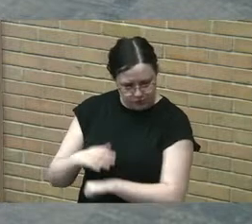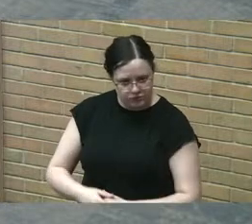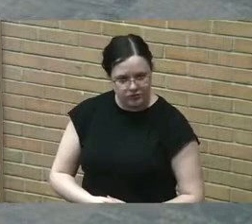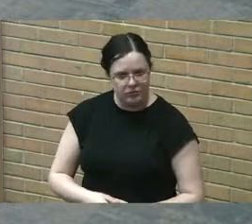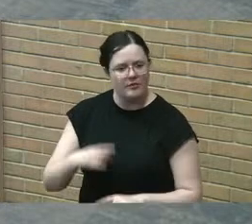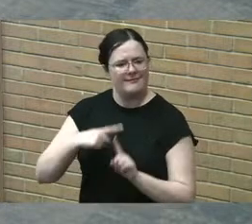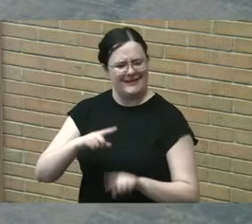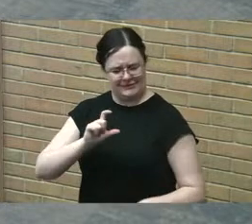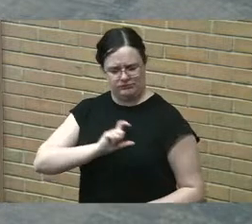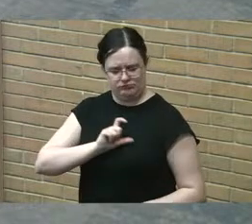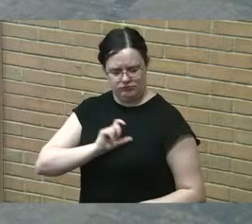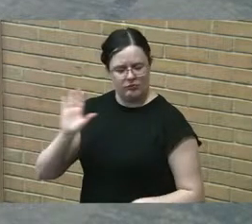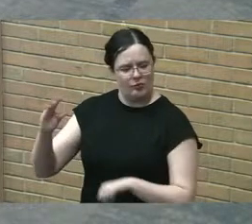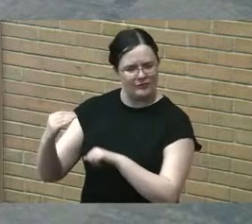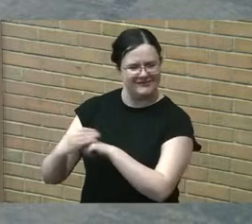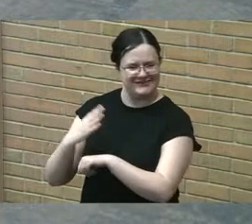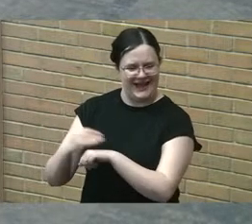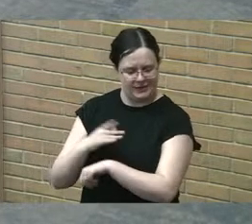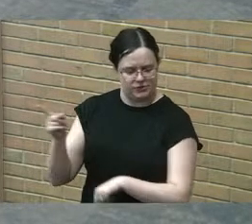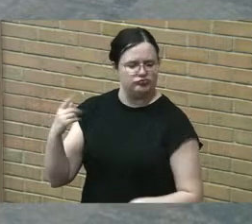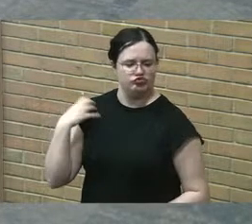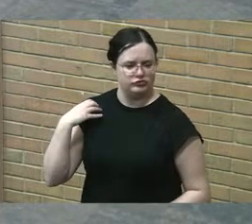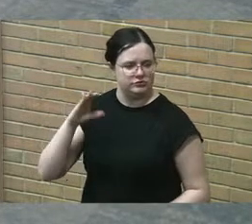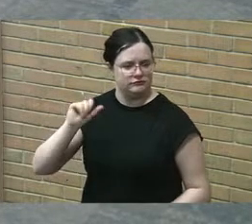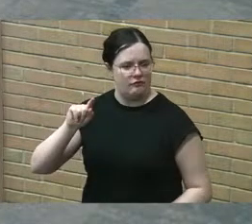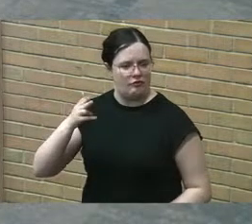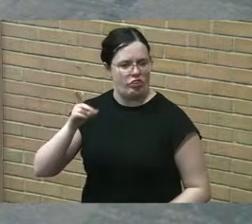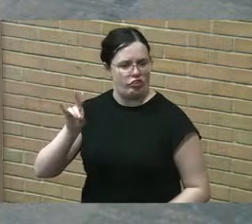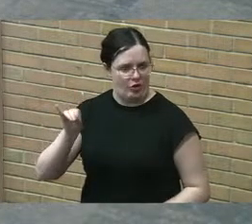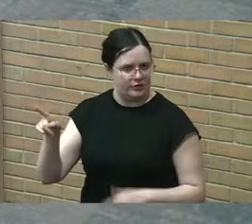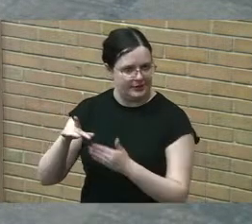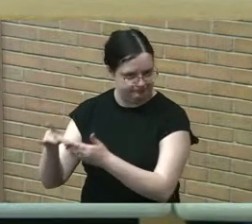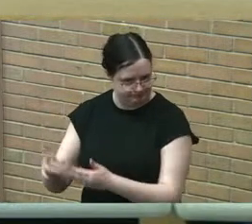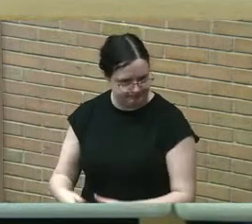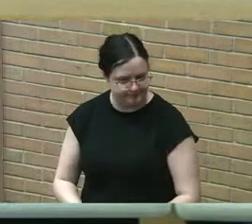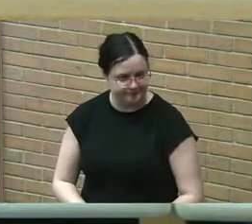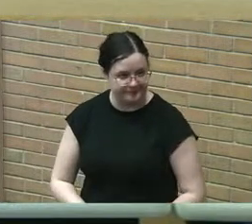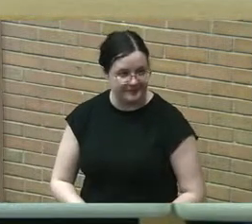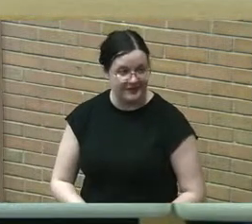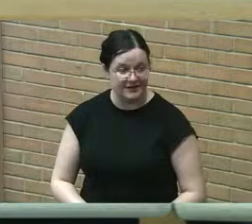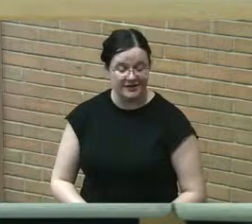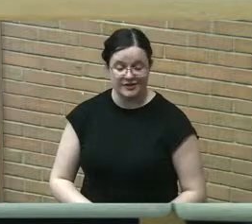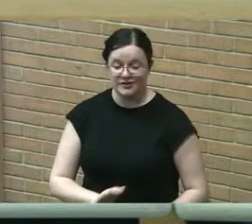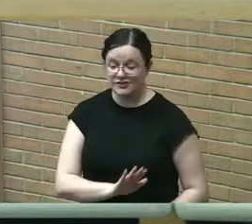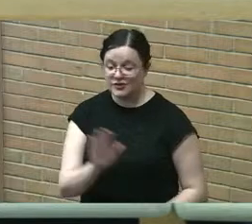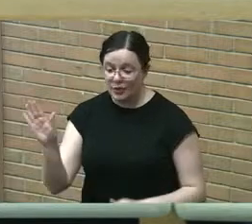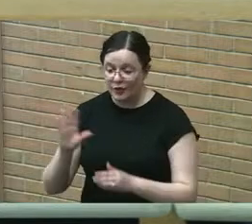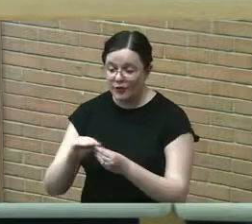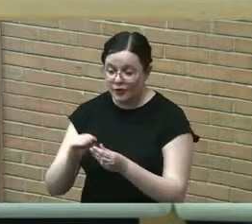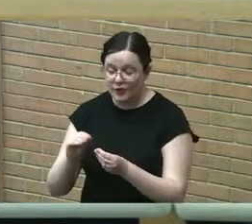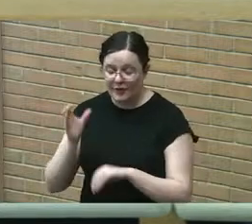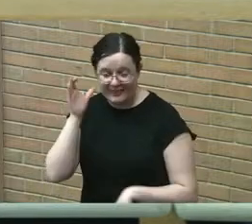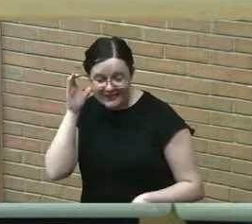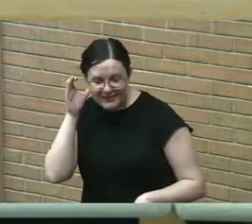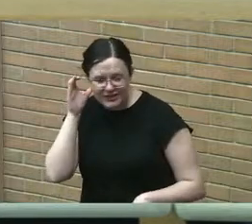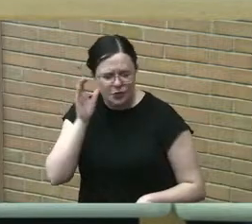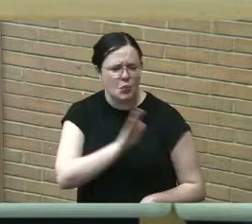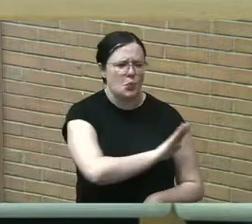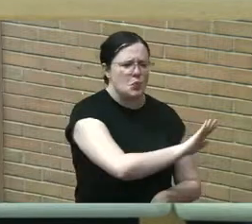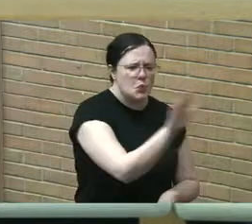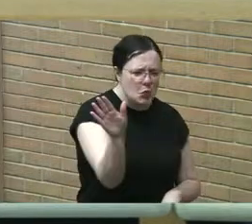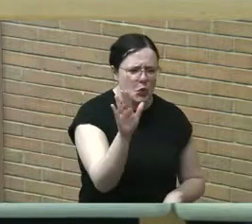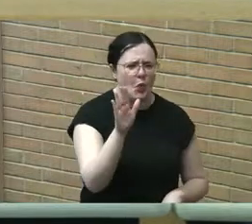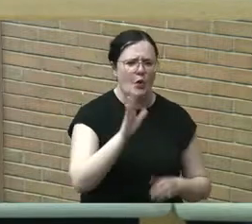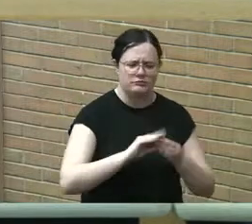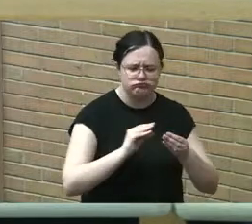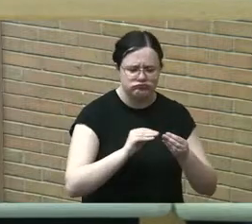guidance of Chief Cathaldi. And as we listen to their voices and yours, we